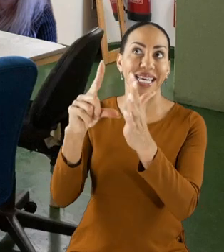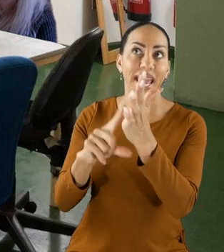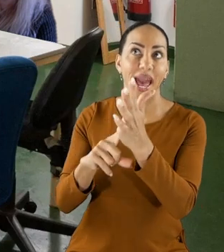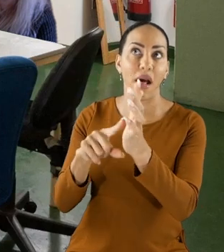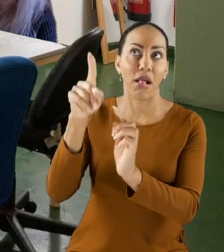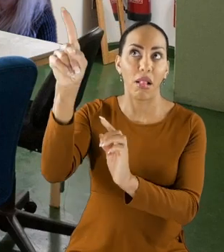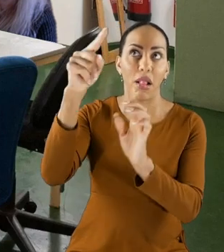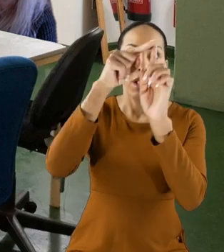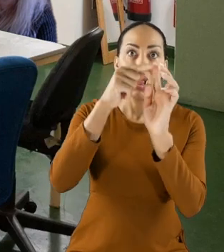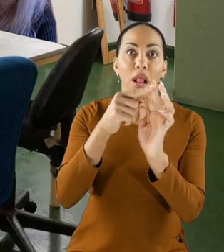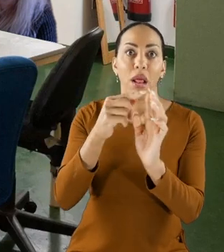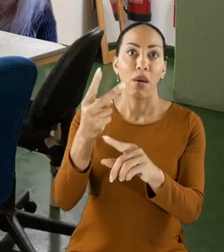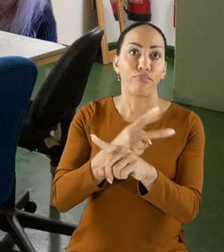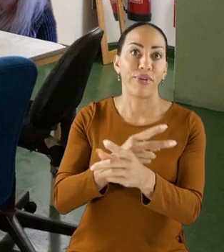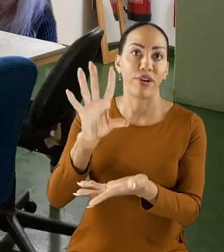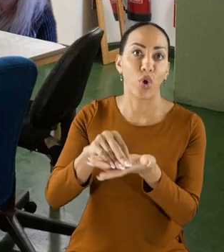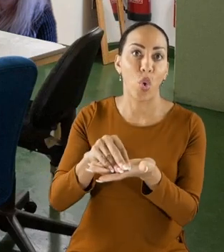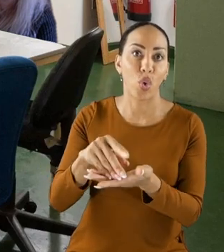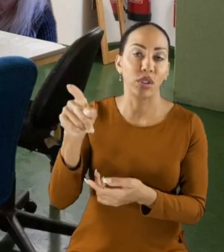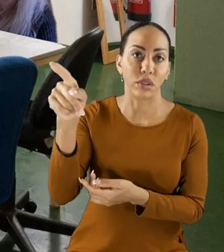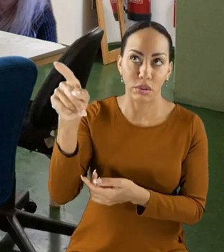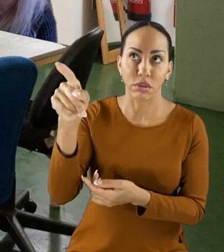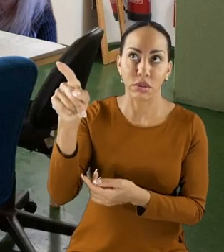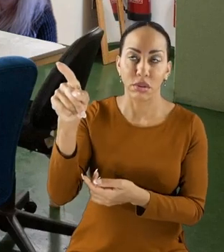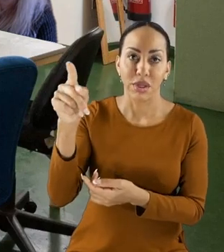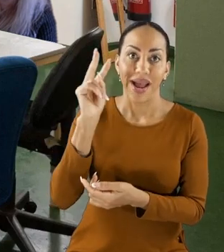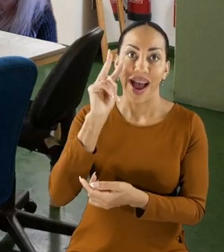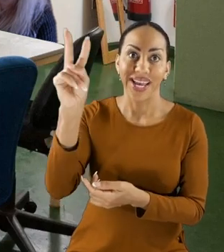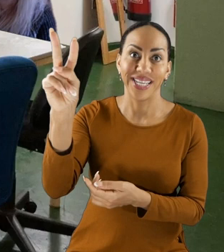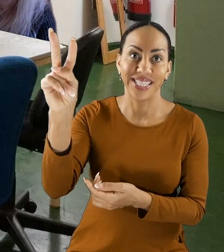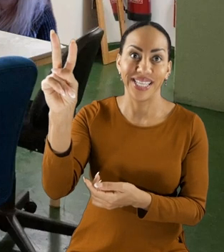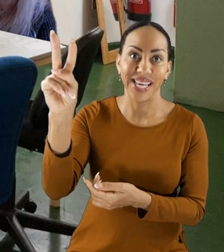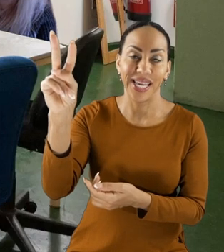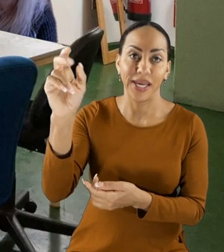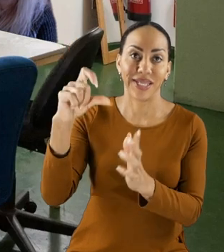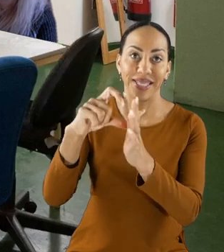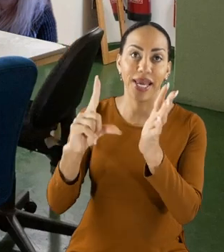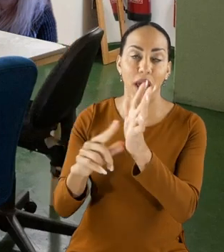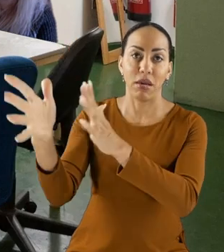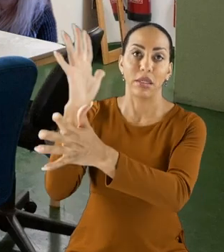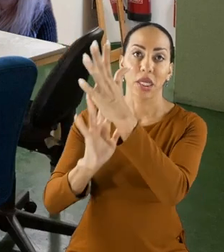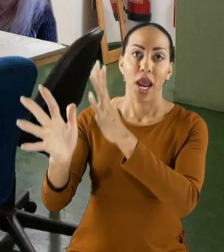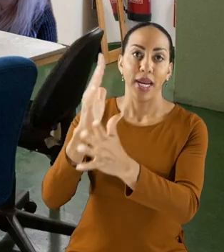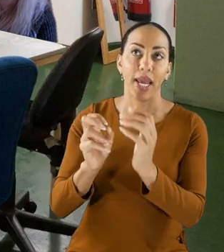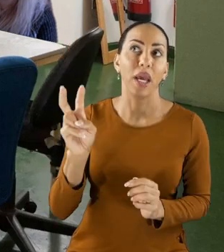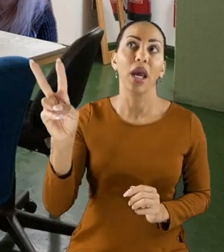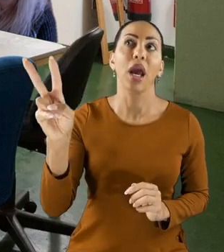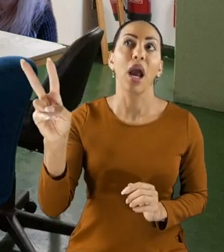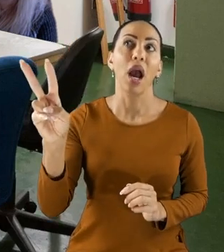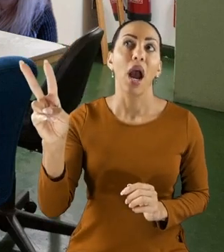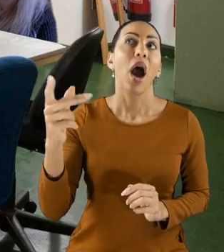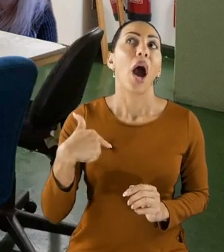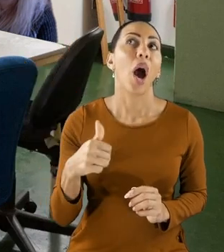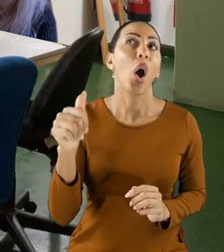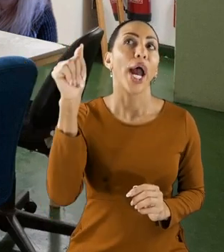used, that if we had a pre-record of DL, we had a projection that I could see but the audience couldn't, so that I could always